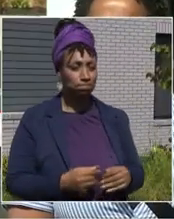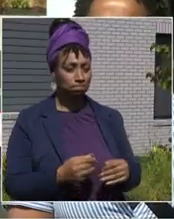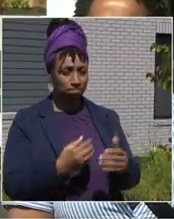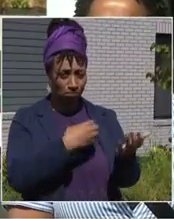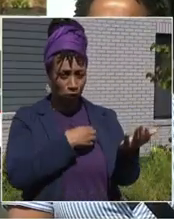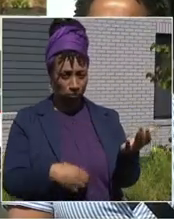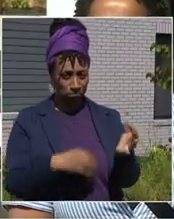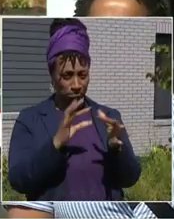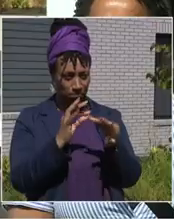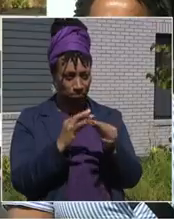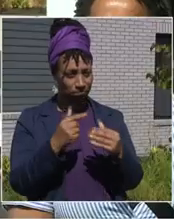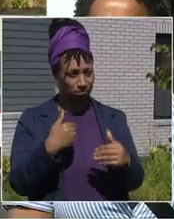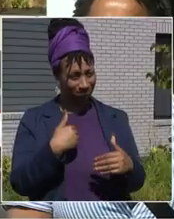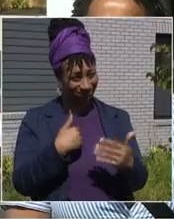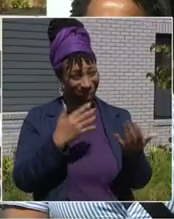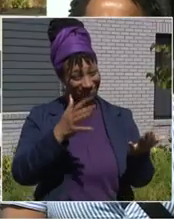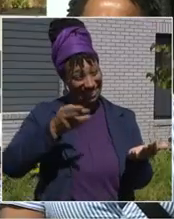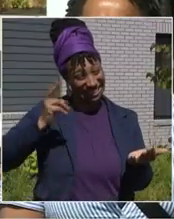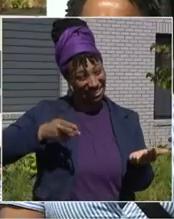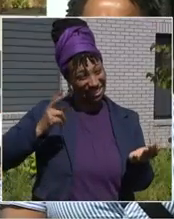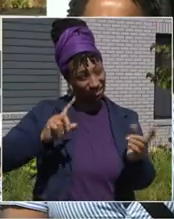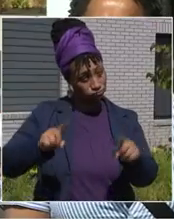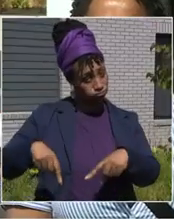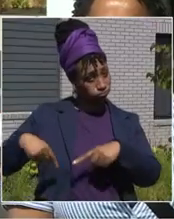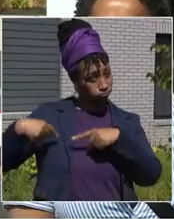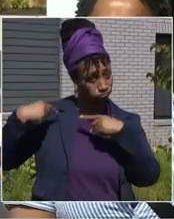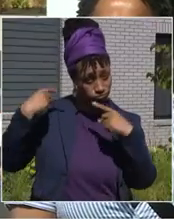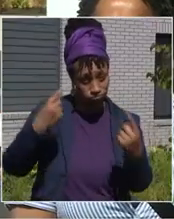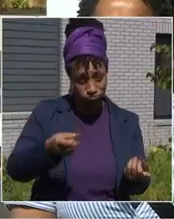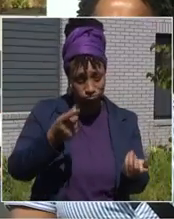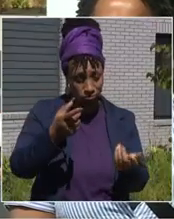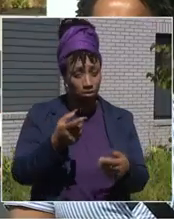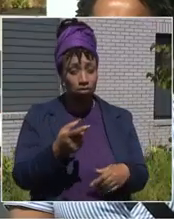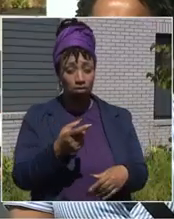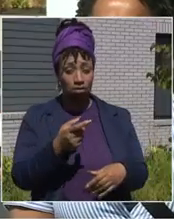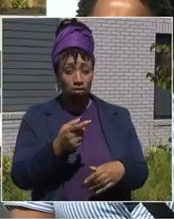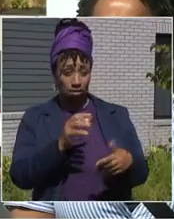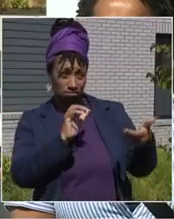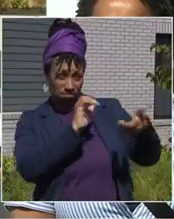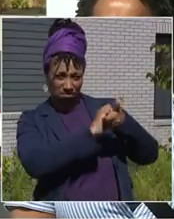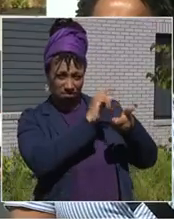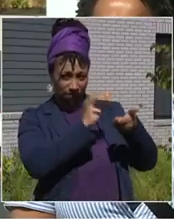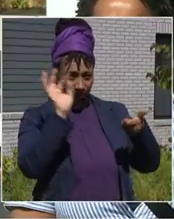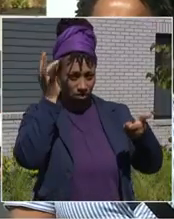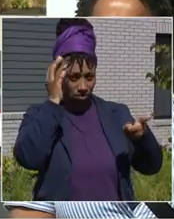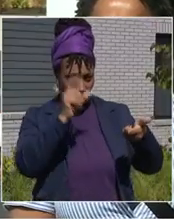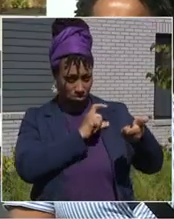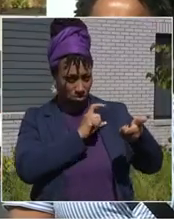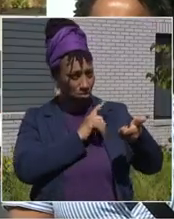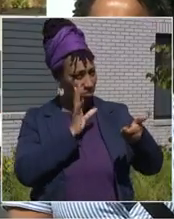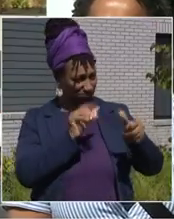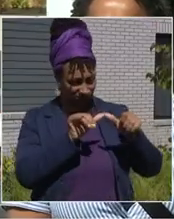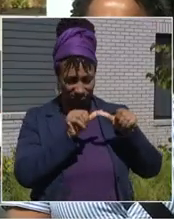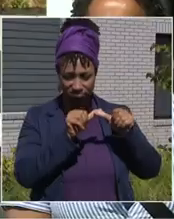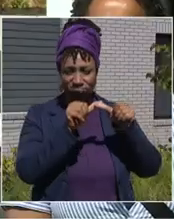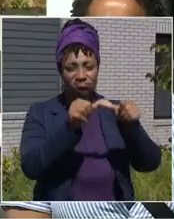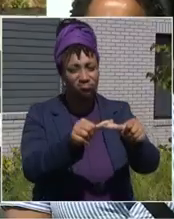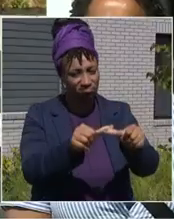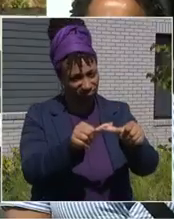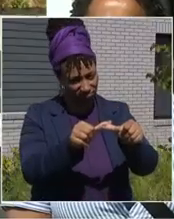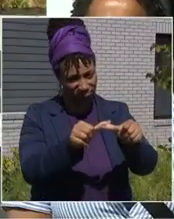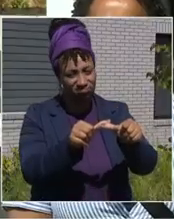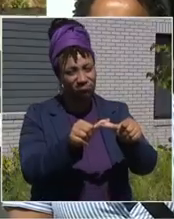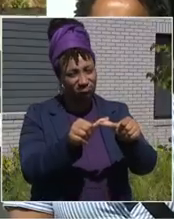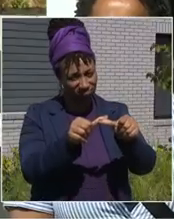with federal law enforcement, and we're going to continue to partner in ways that make sense for